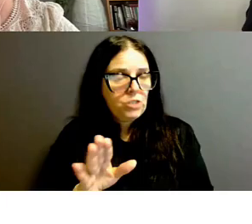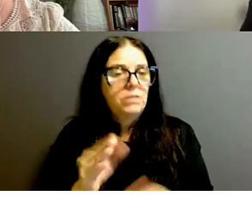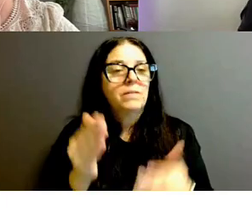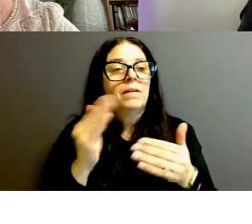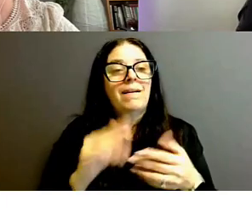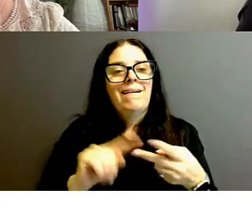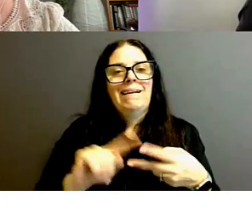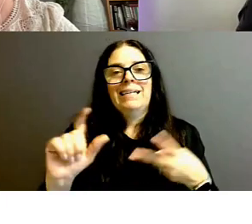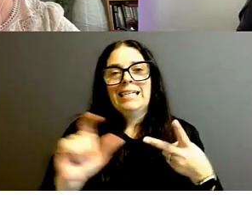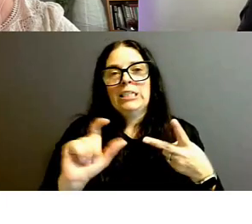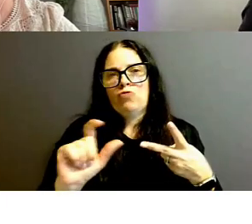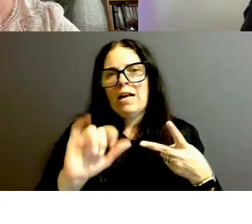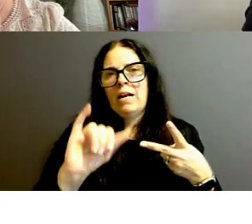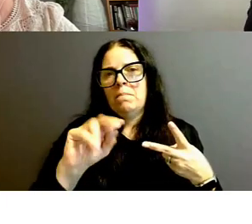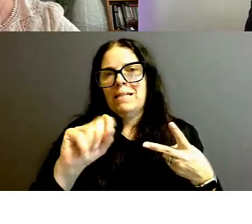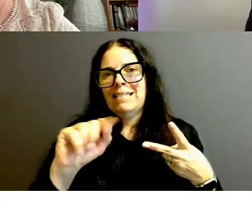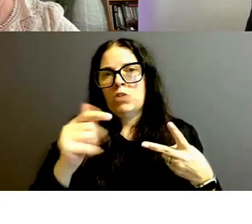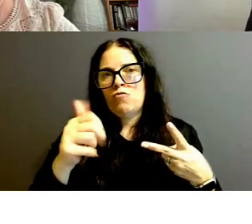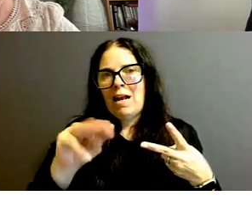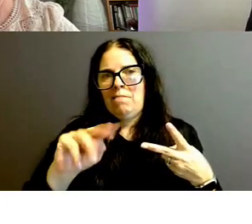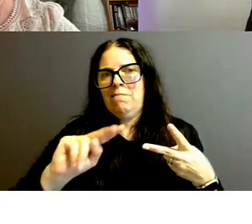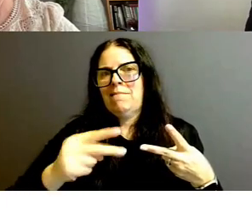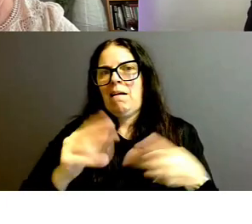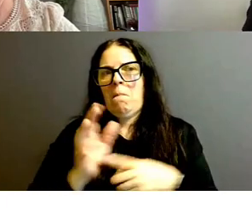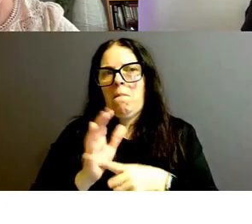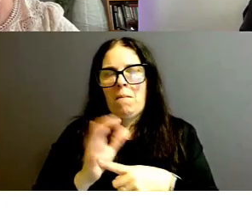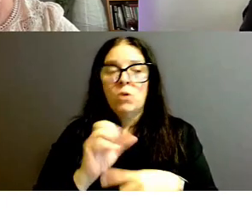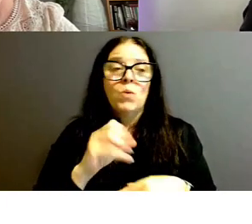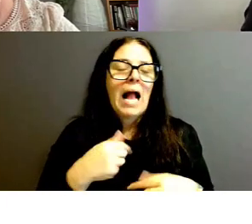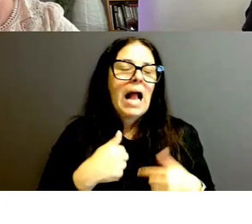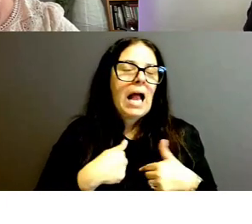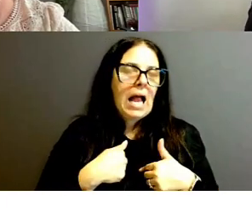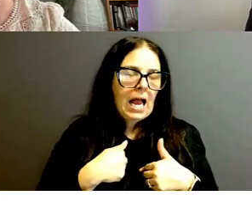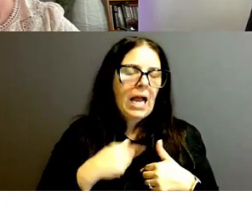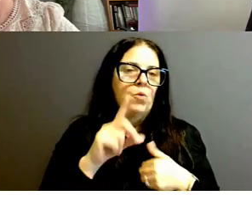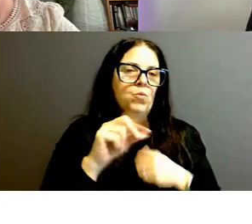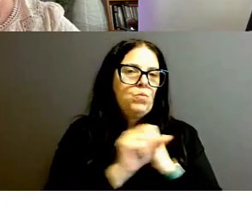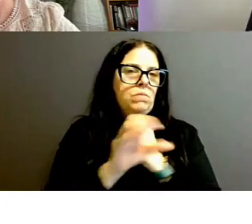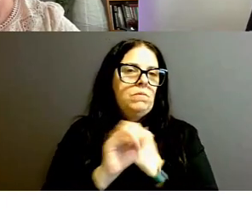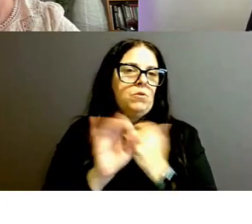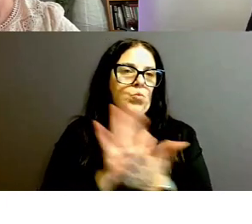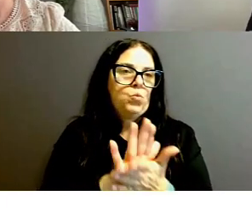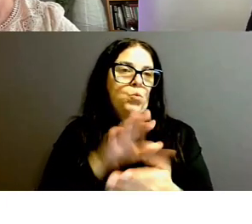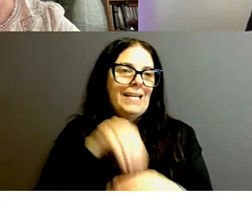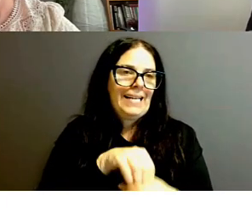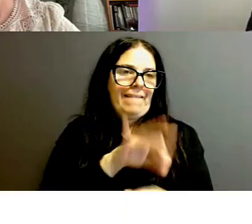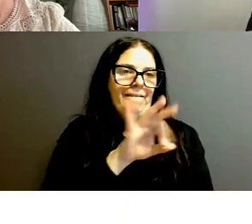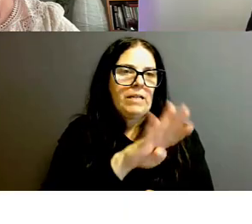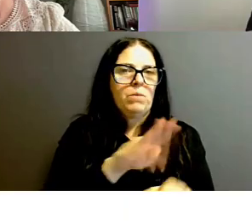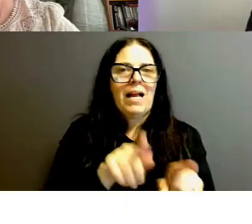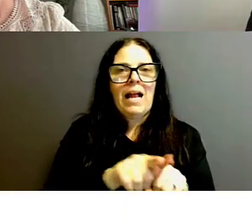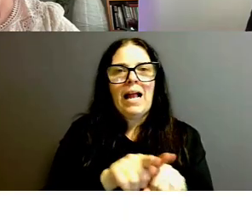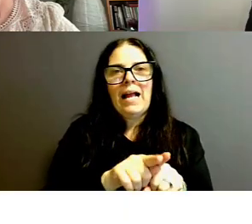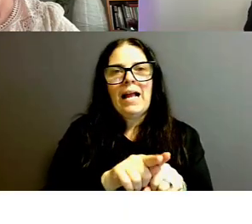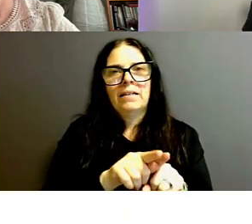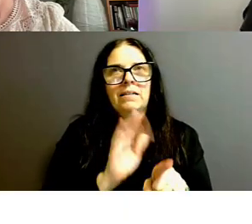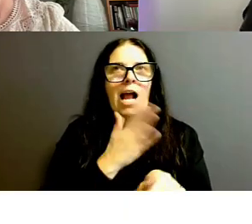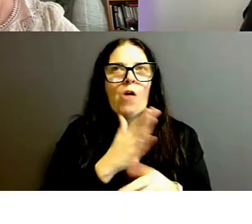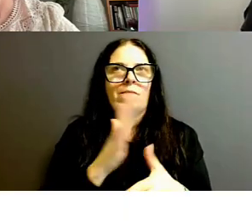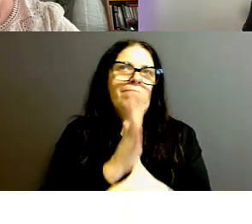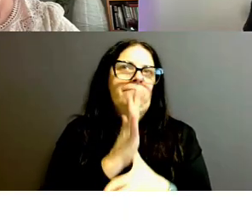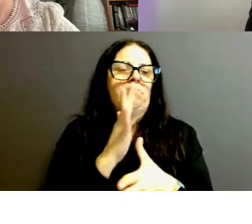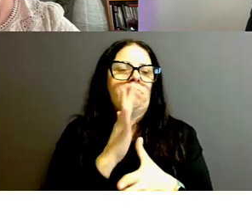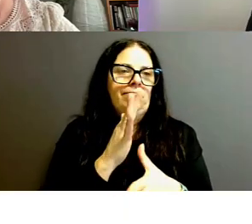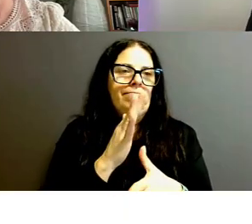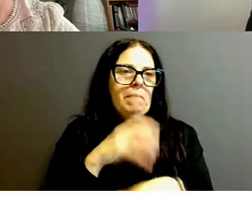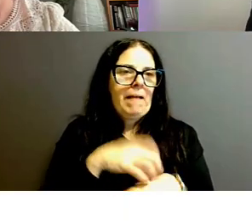Instagram. So I personally promote our school on Facebook as being the number one platform that